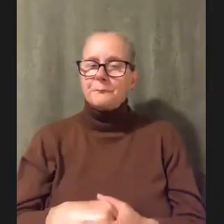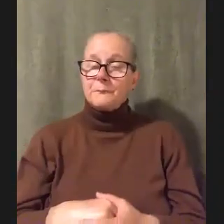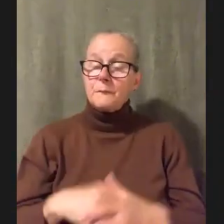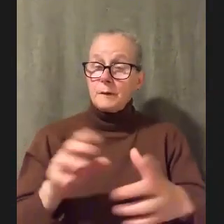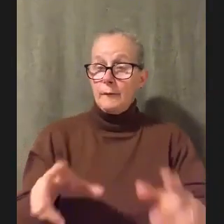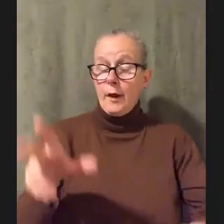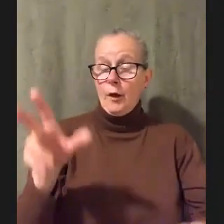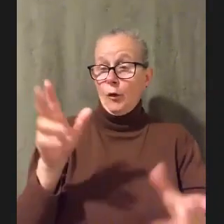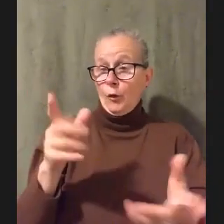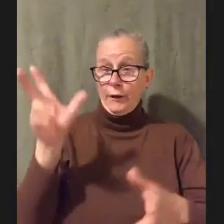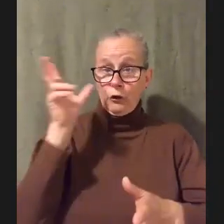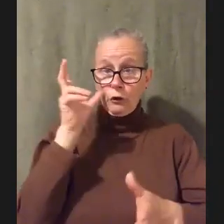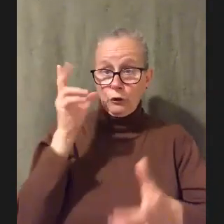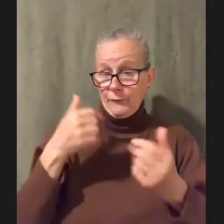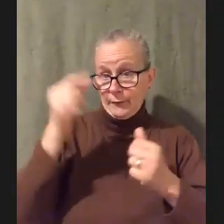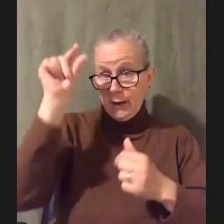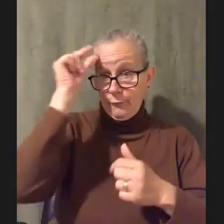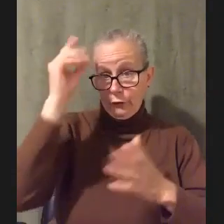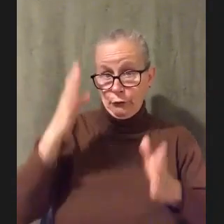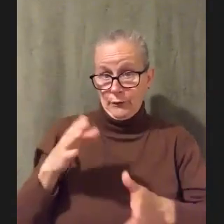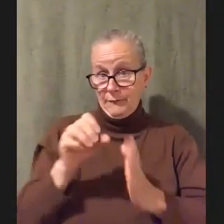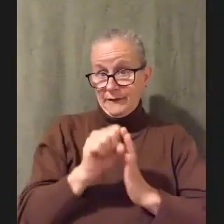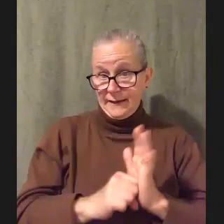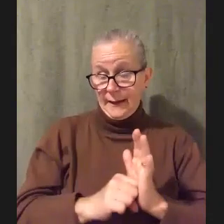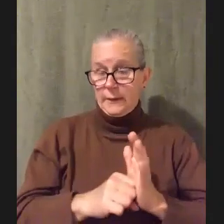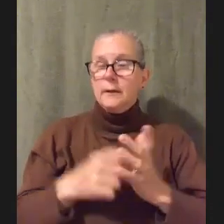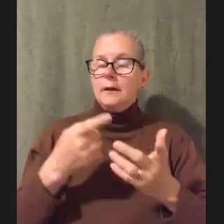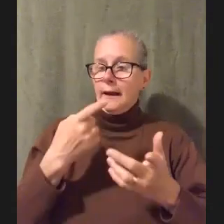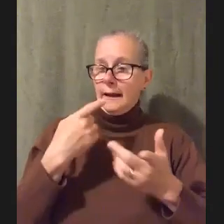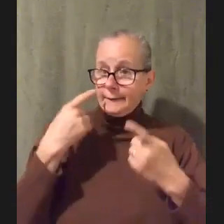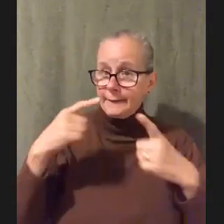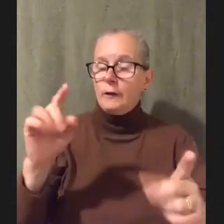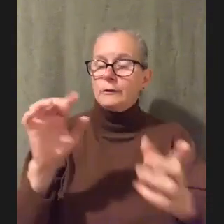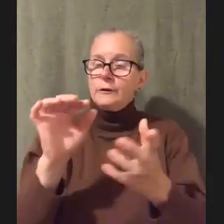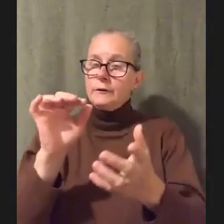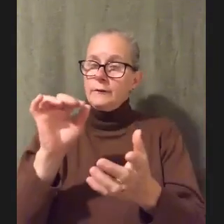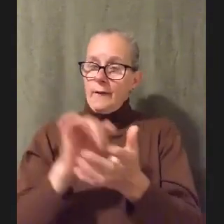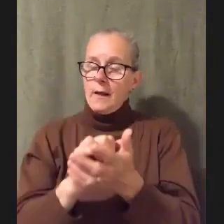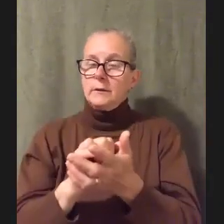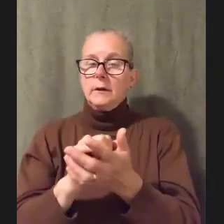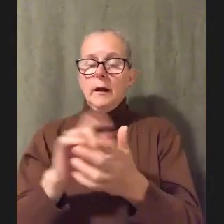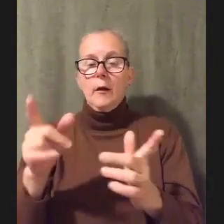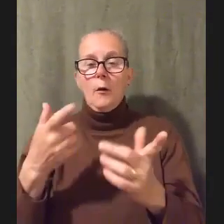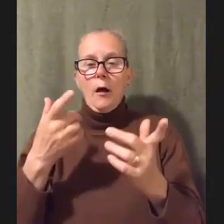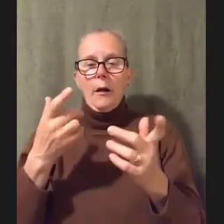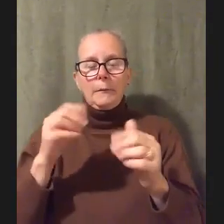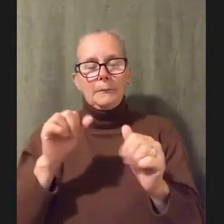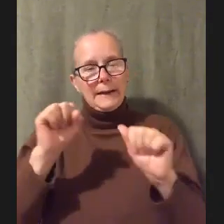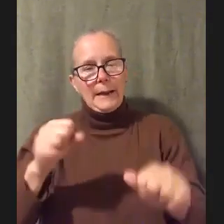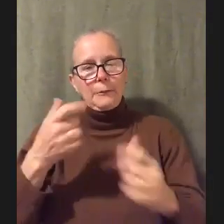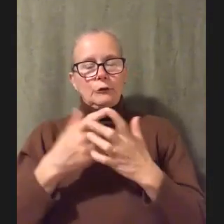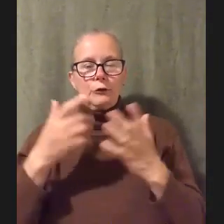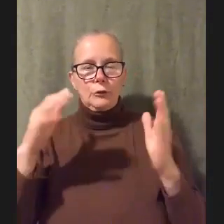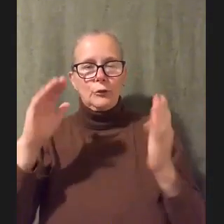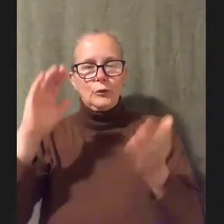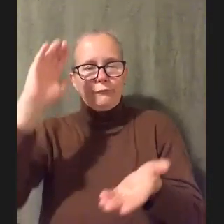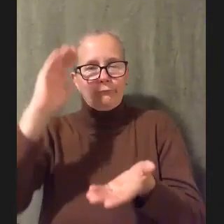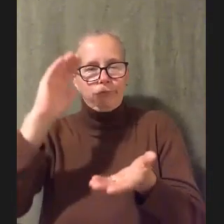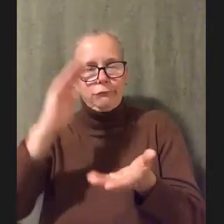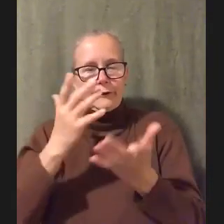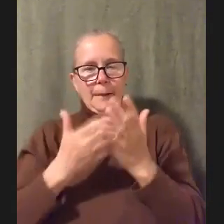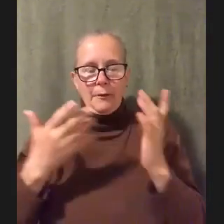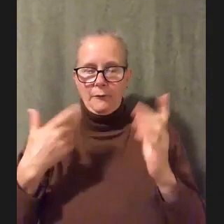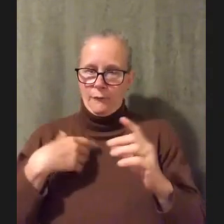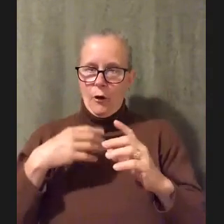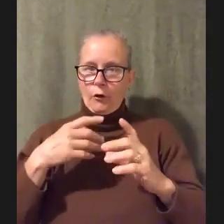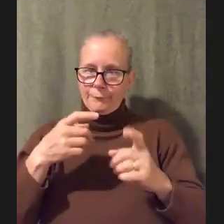shared from the governor and the state, in order to be able to look at downgrading some of our mitigation strategies, public health